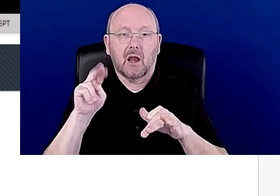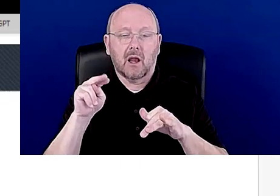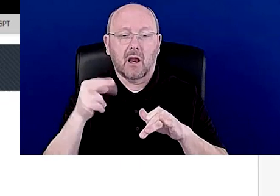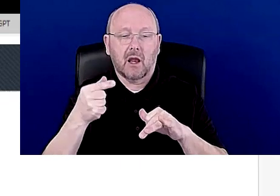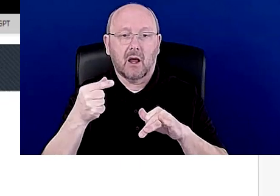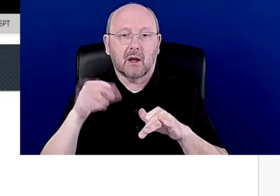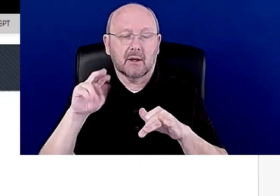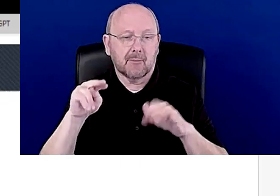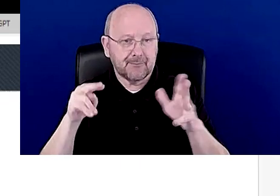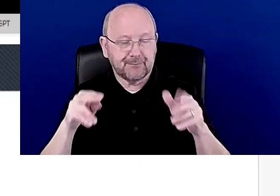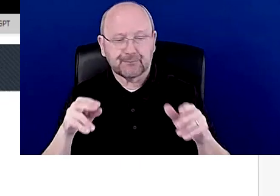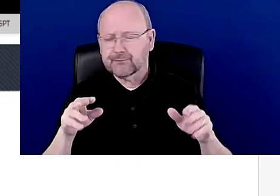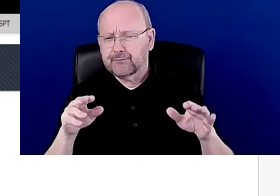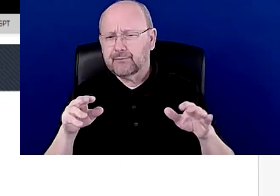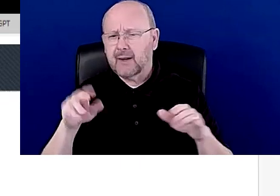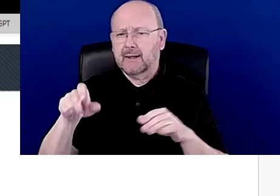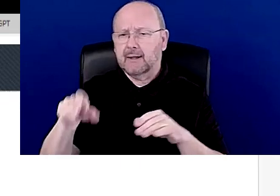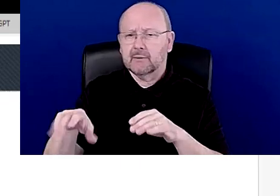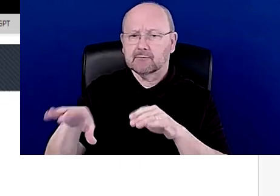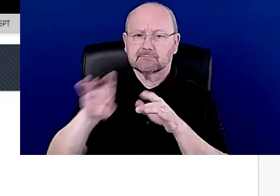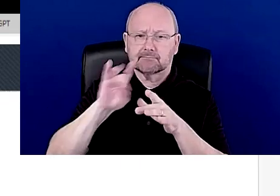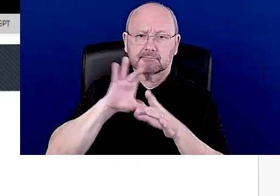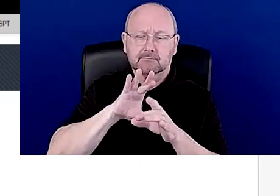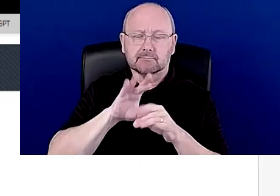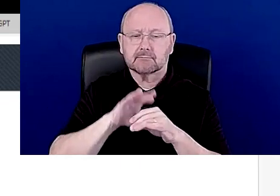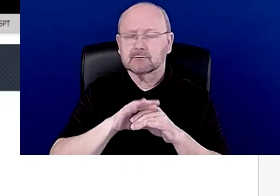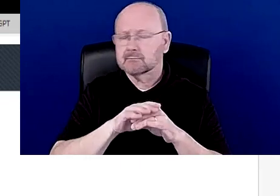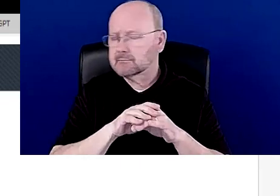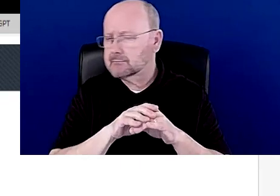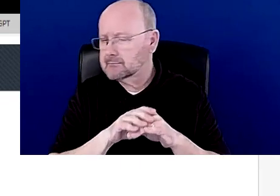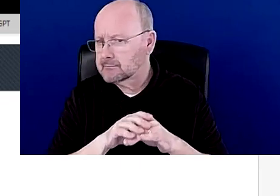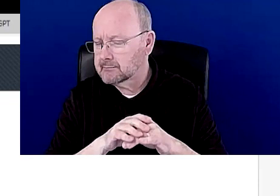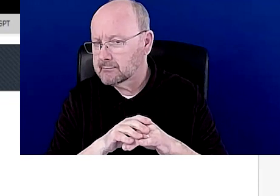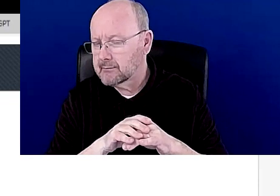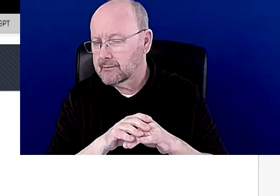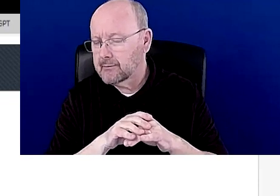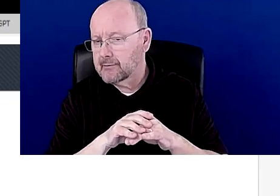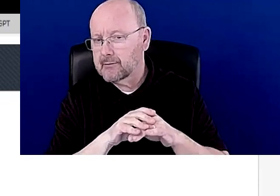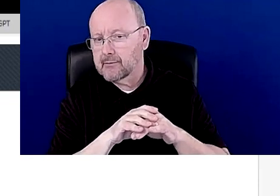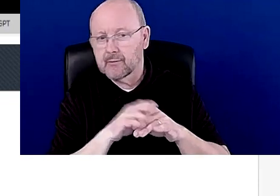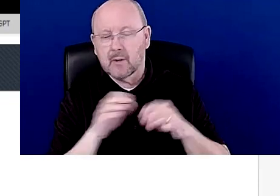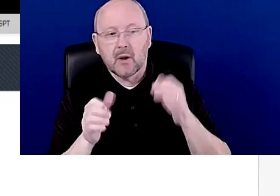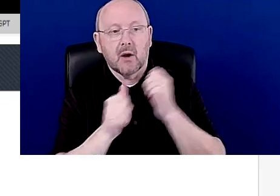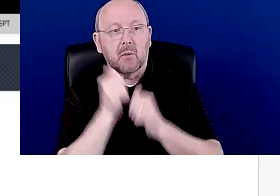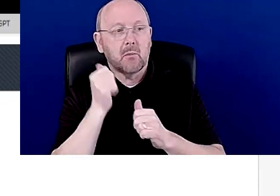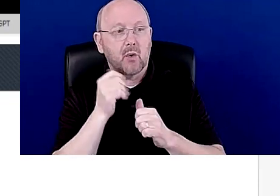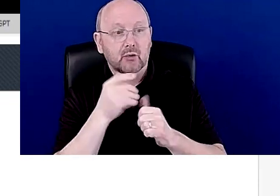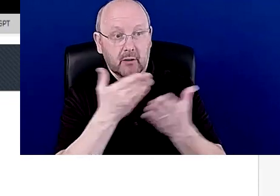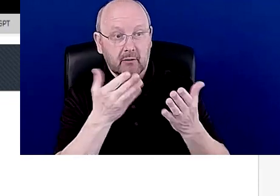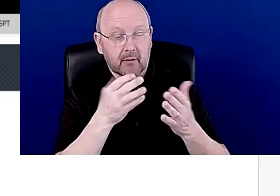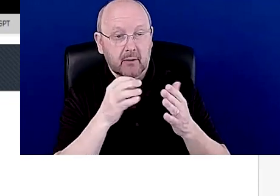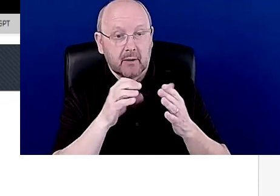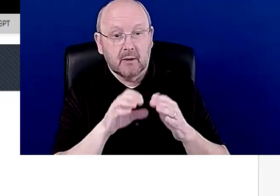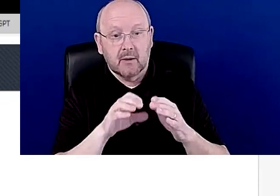that was more of a abstract. Yeah, I mean, I feel like most of the images that it generates have that look to